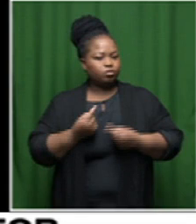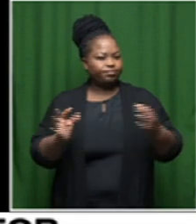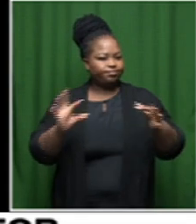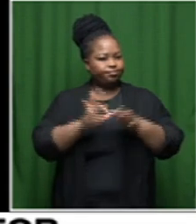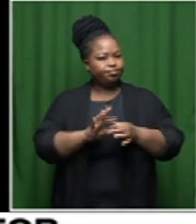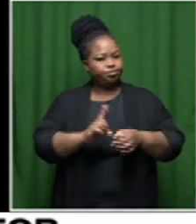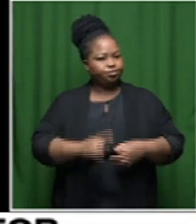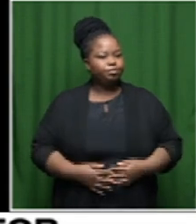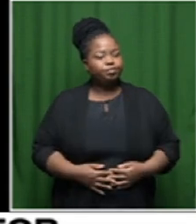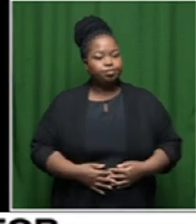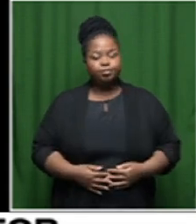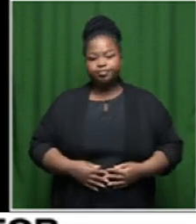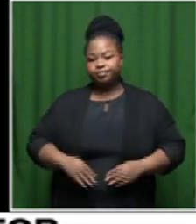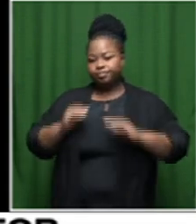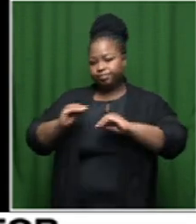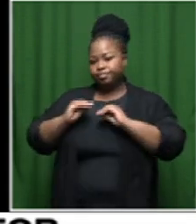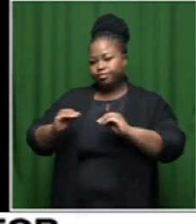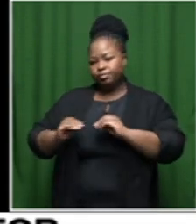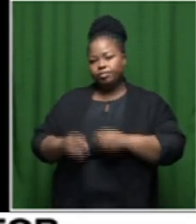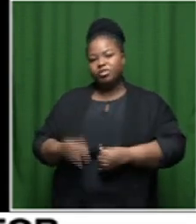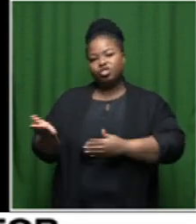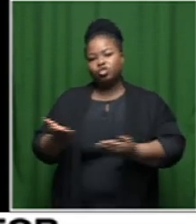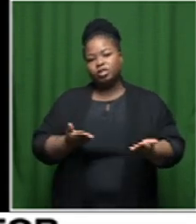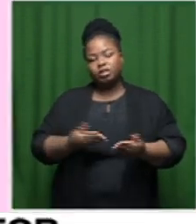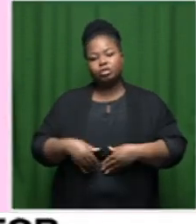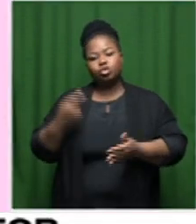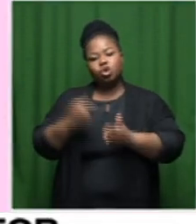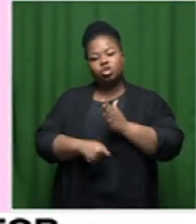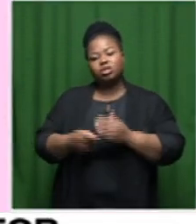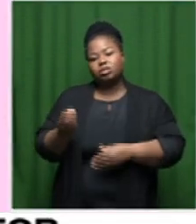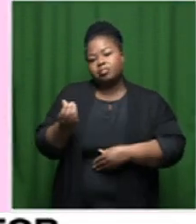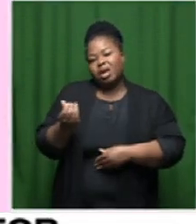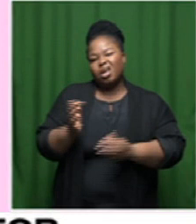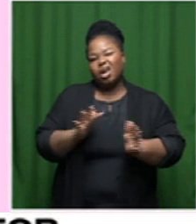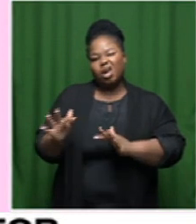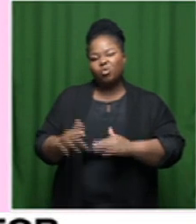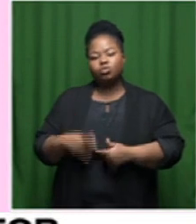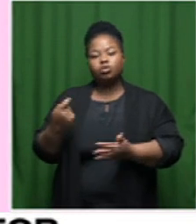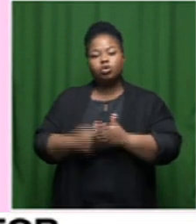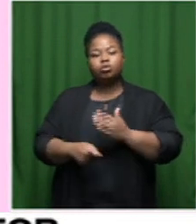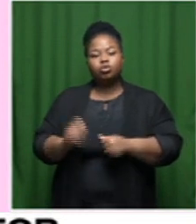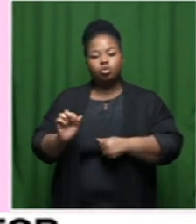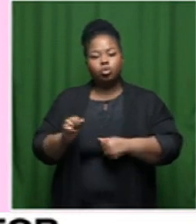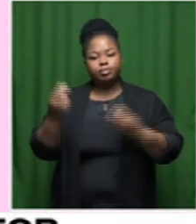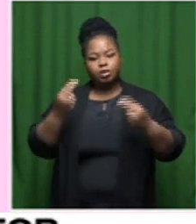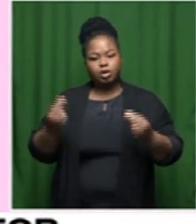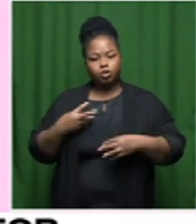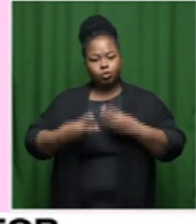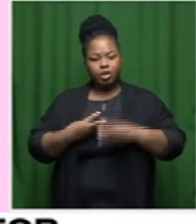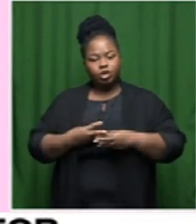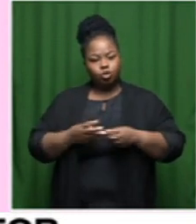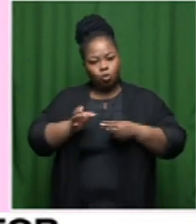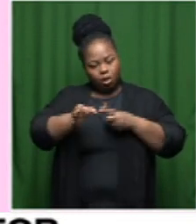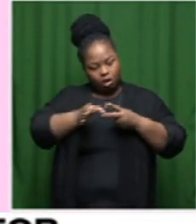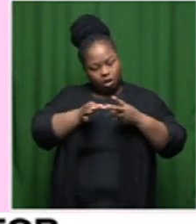fill? So this course is Introduction to Pricing Your Artwork, and the aim of this course is to break down the components that go